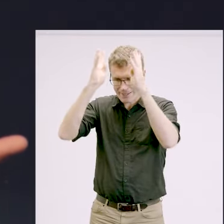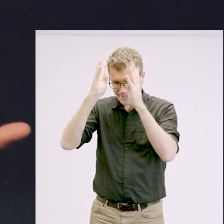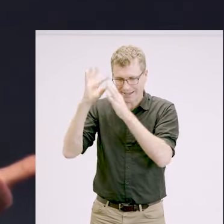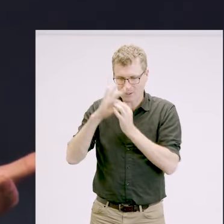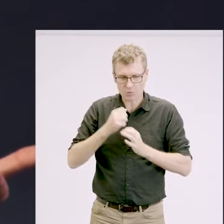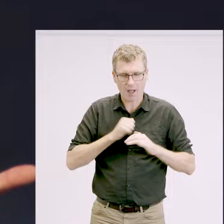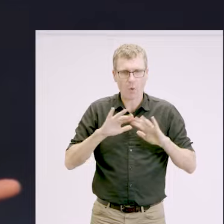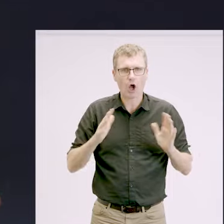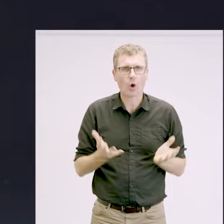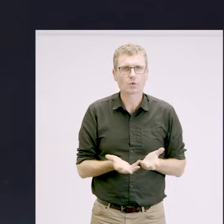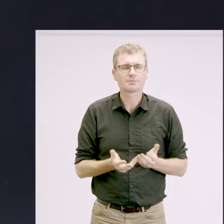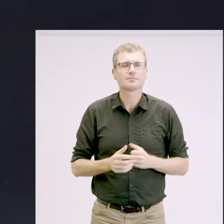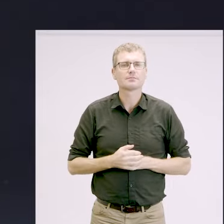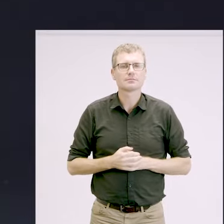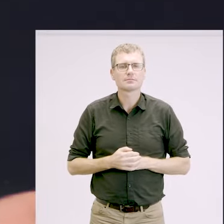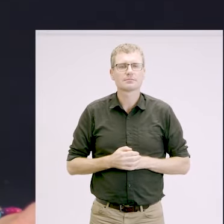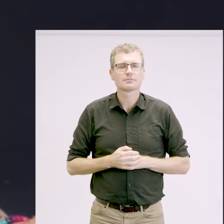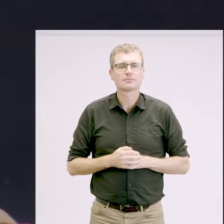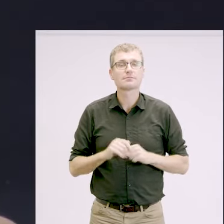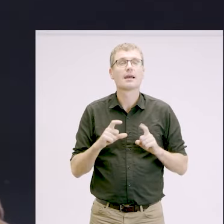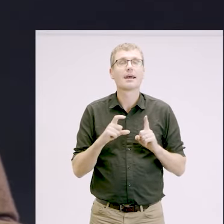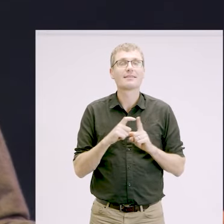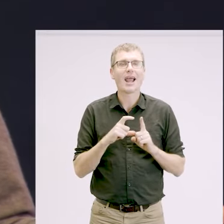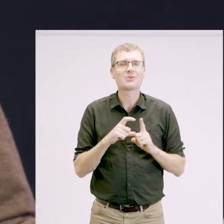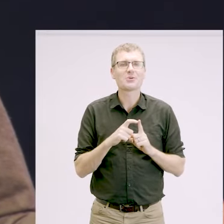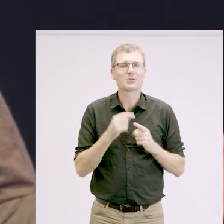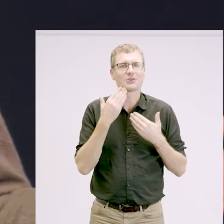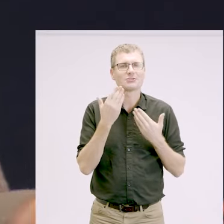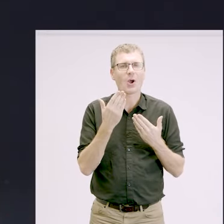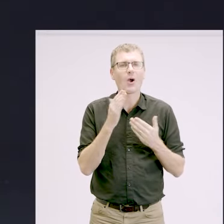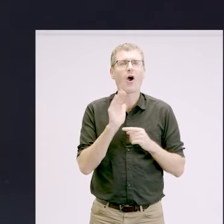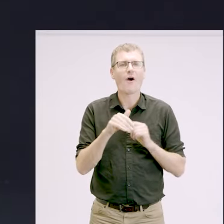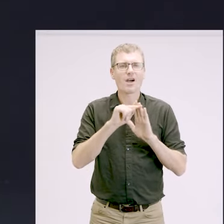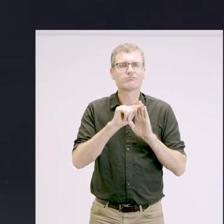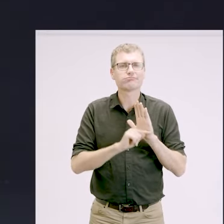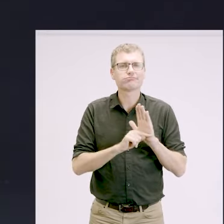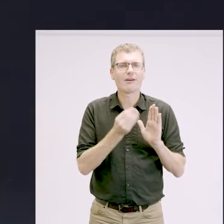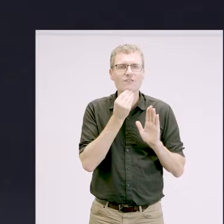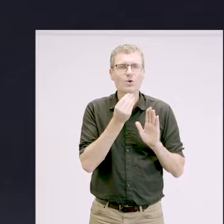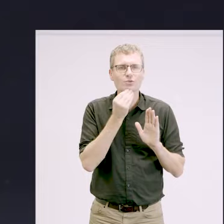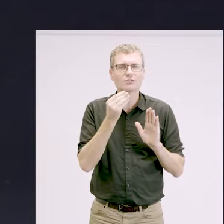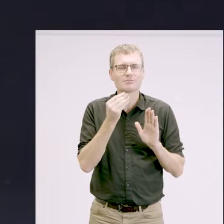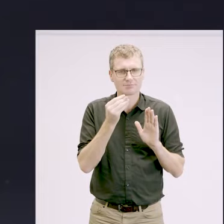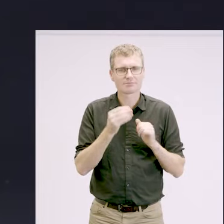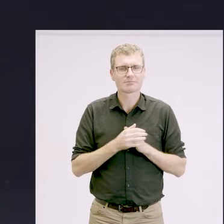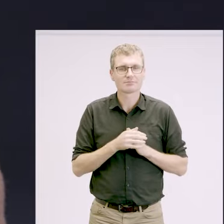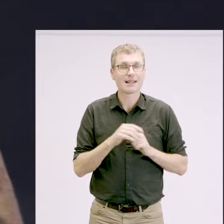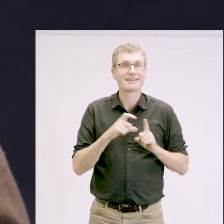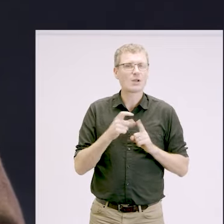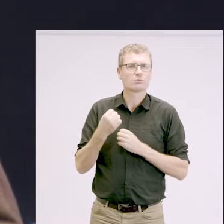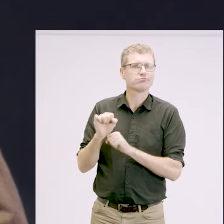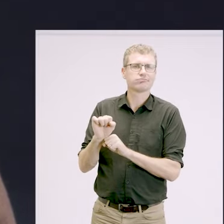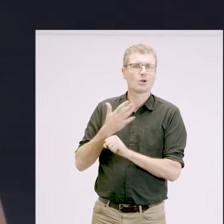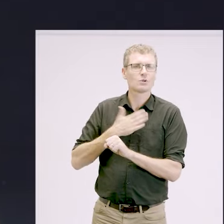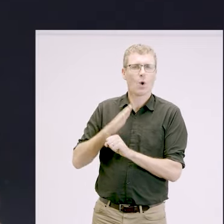king of my whole world? For Daniel, one of the lines that shows up right away is the food line, right? We read the bit about how he won't